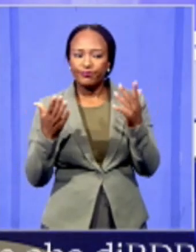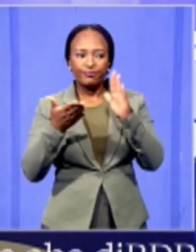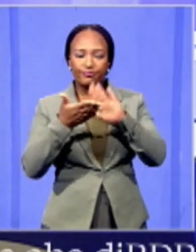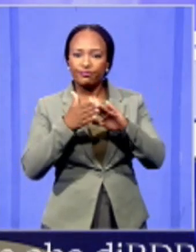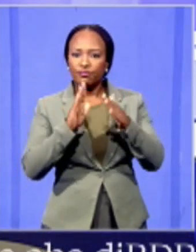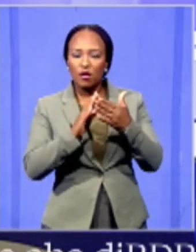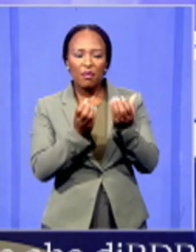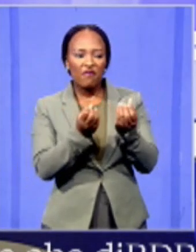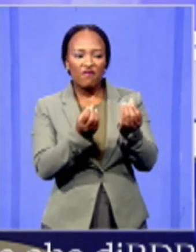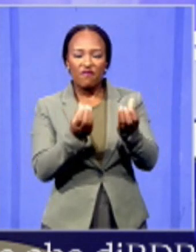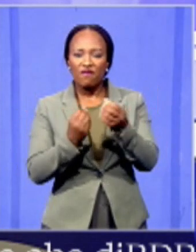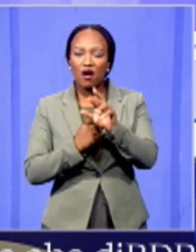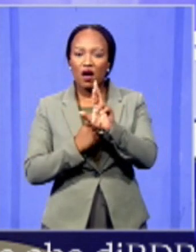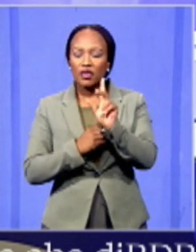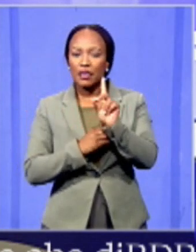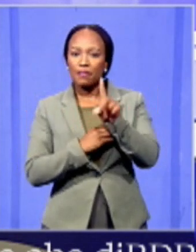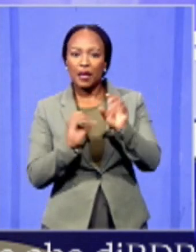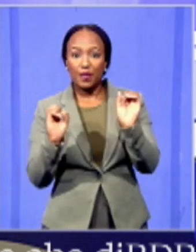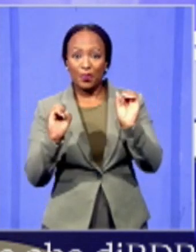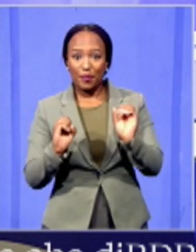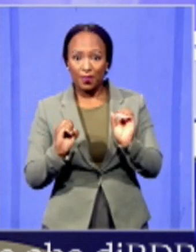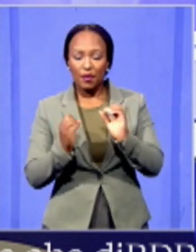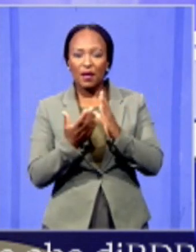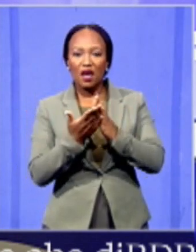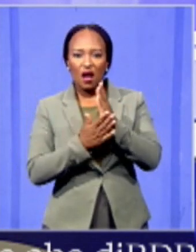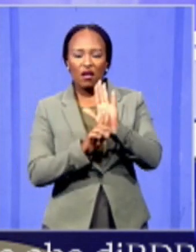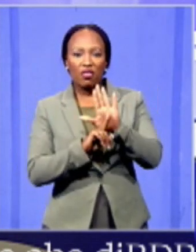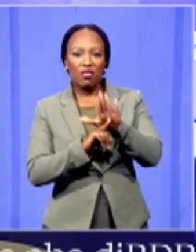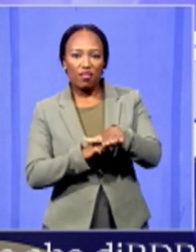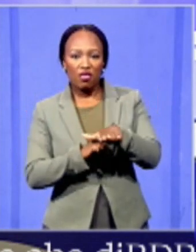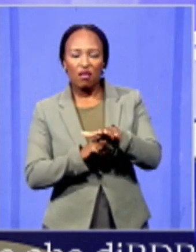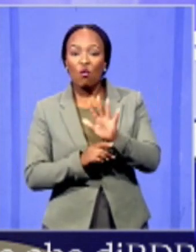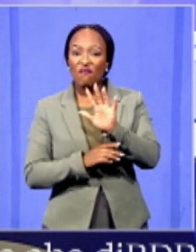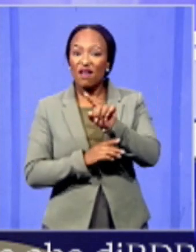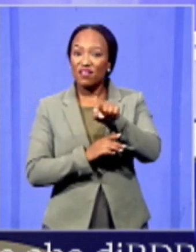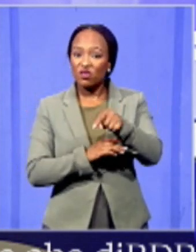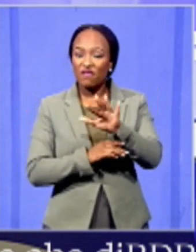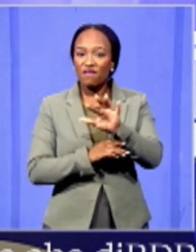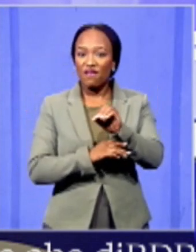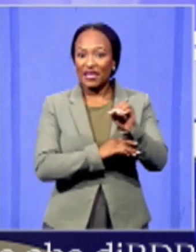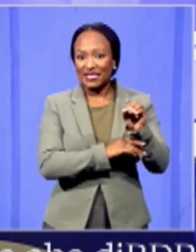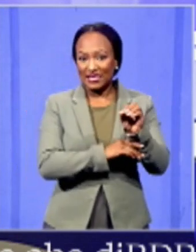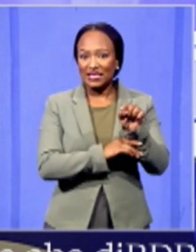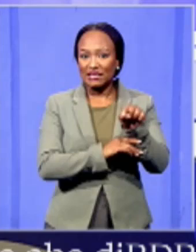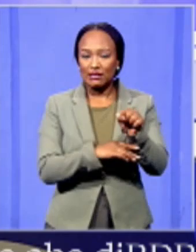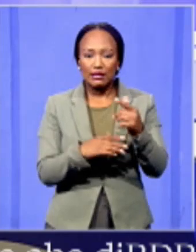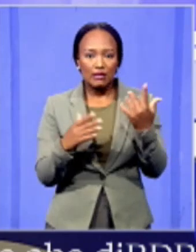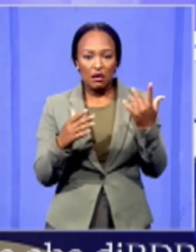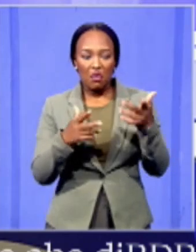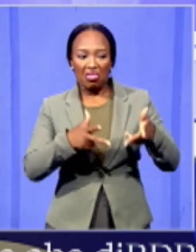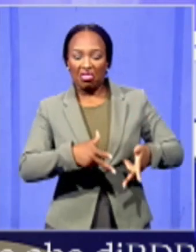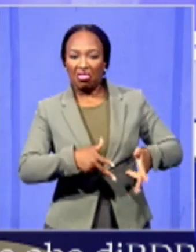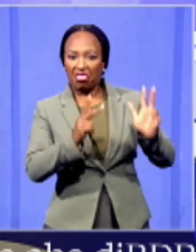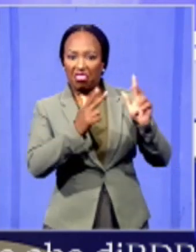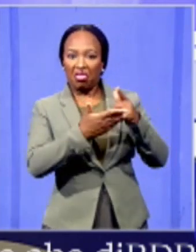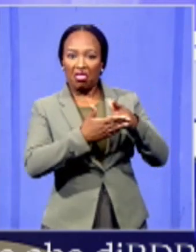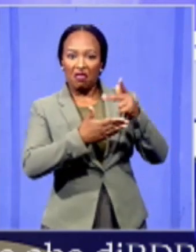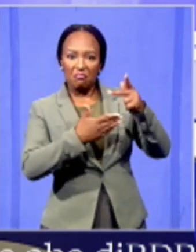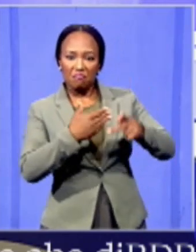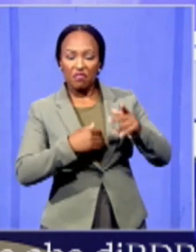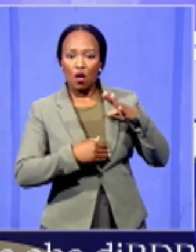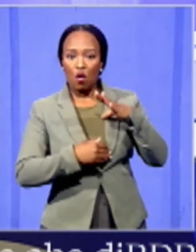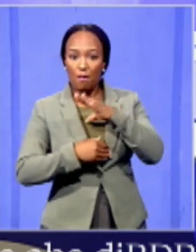di-RDP. Seo ka ge projeke ya kago ya dintlo tše dikete tše 5,500 e tlogetšwe e se ya fetšwa go ya le ka